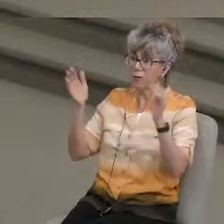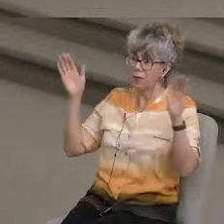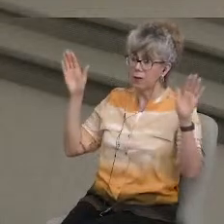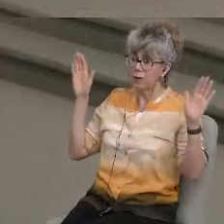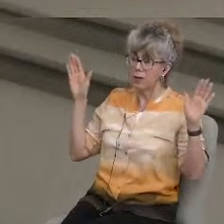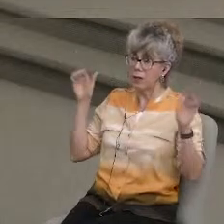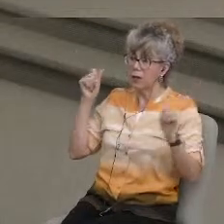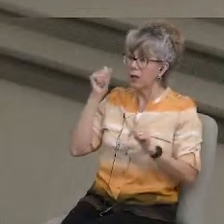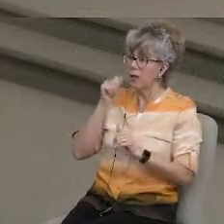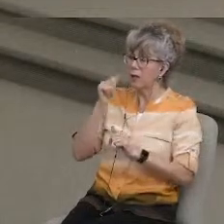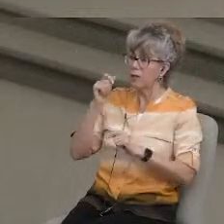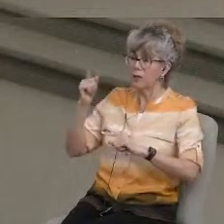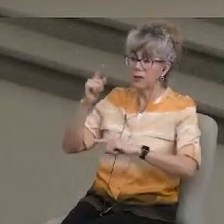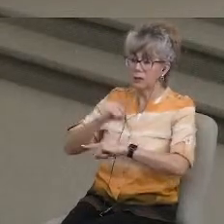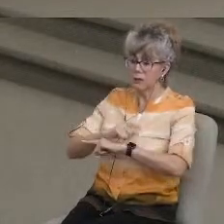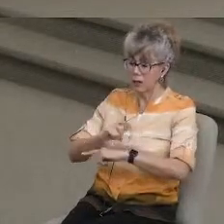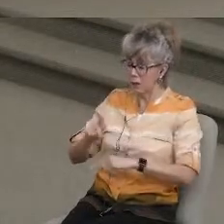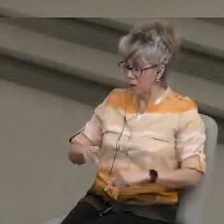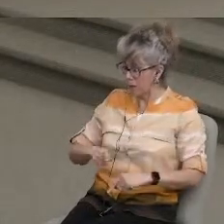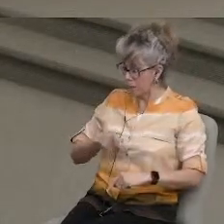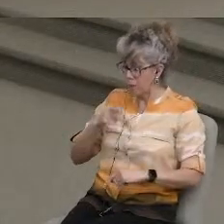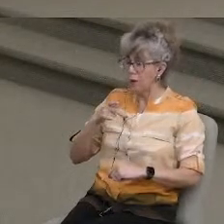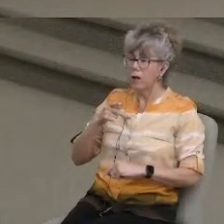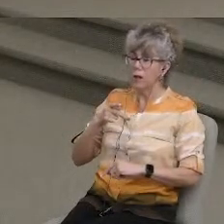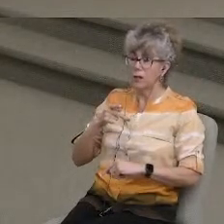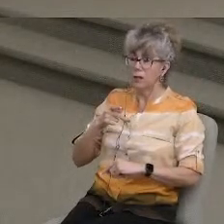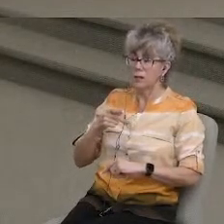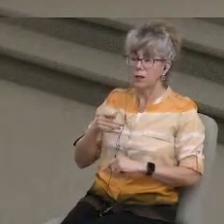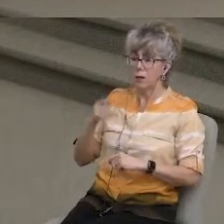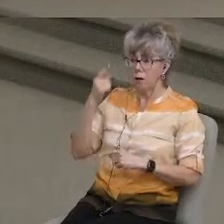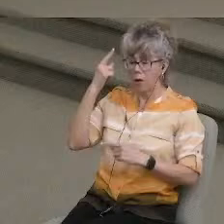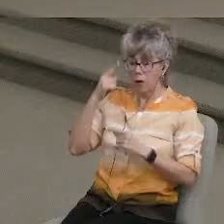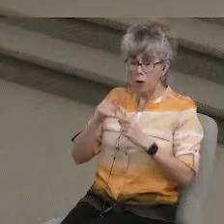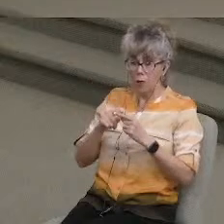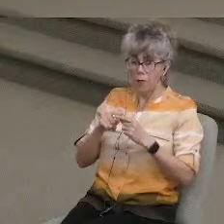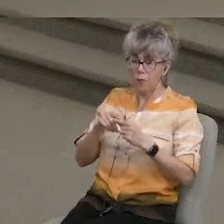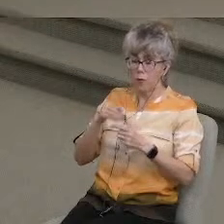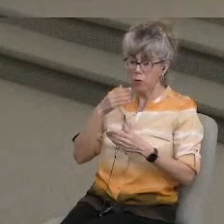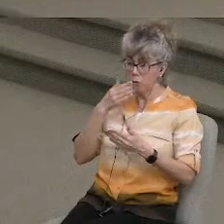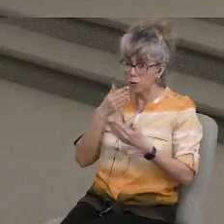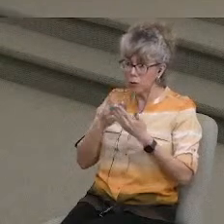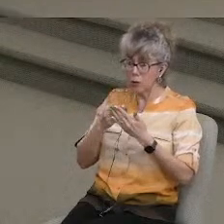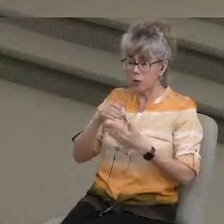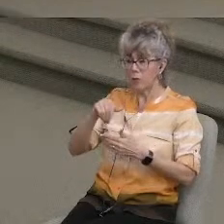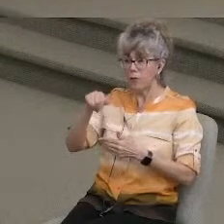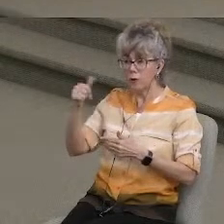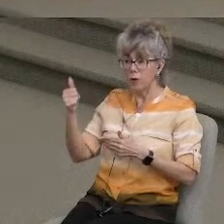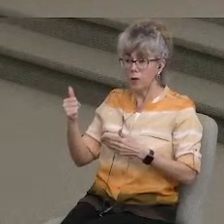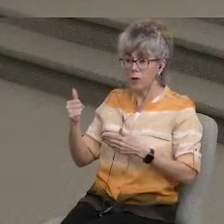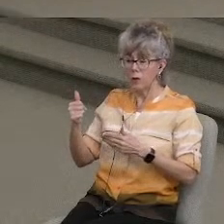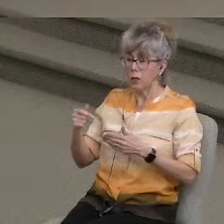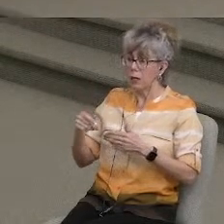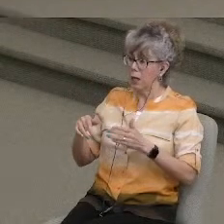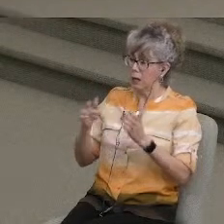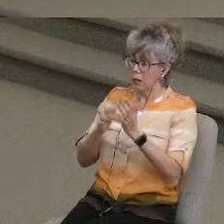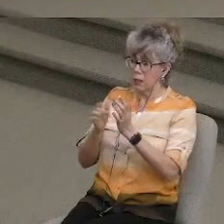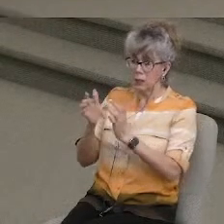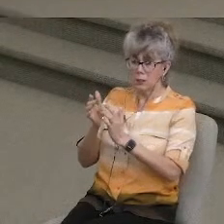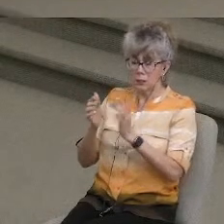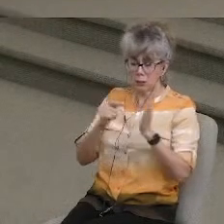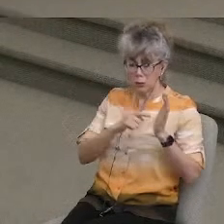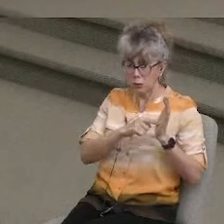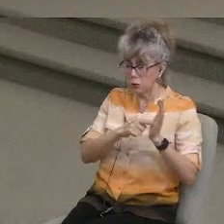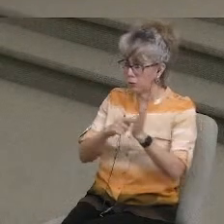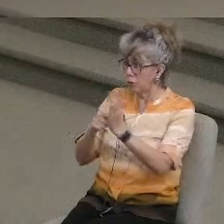our pride, our ego, for the benefit of others. That's not easy to do. Jesus showed us how hard it